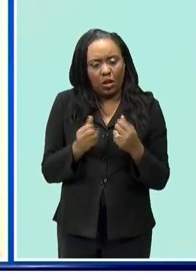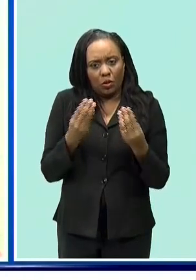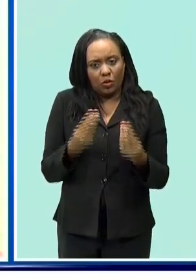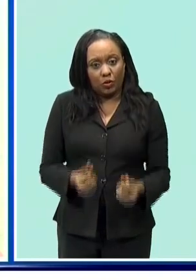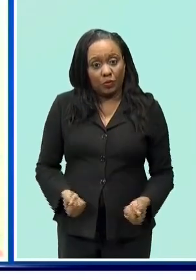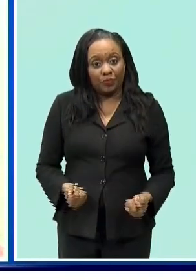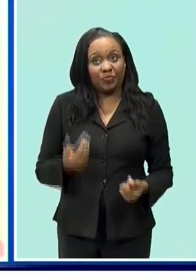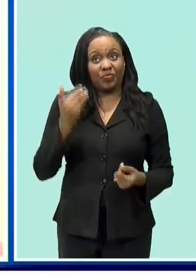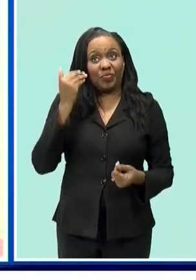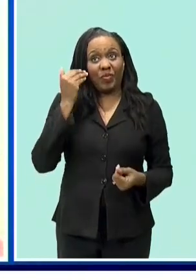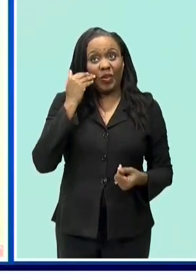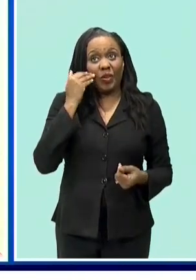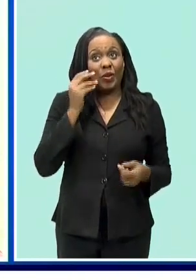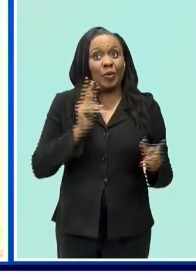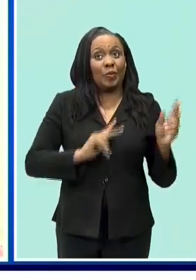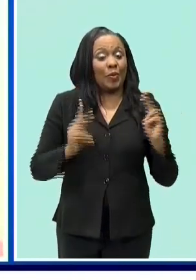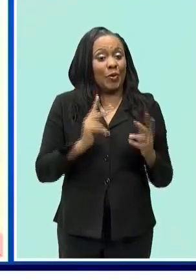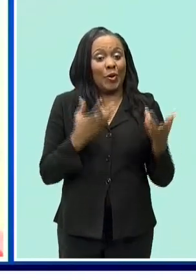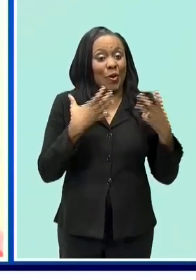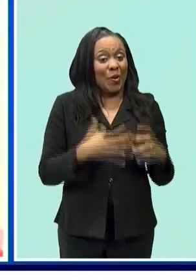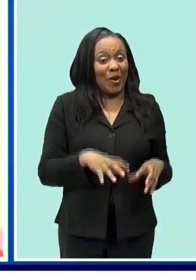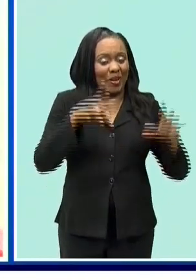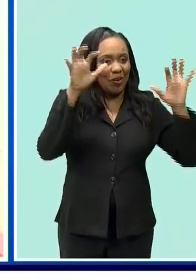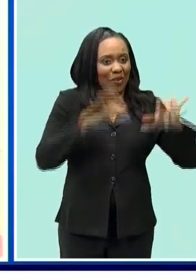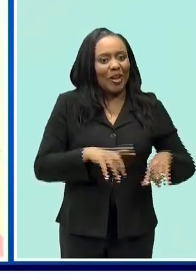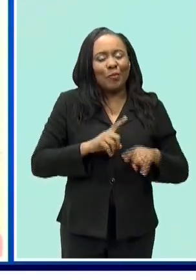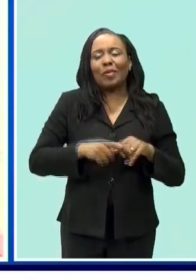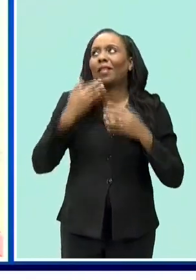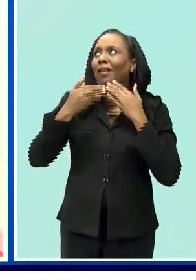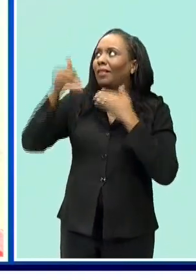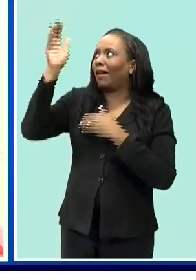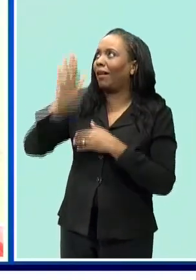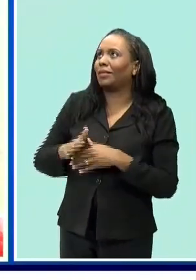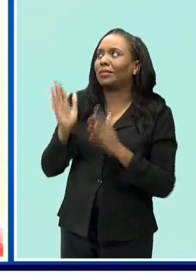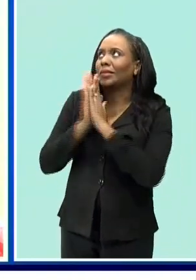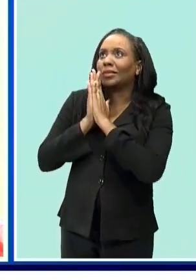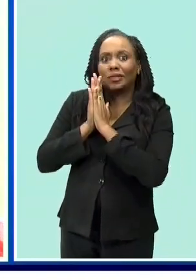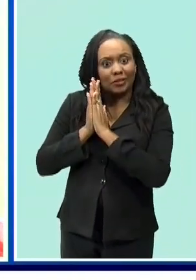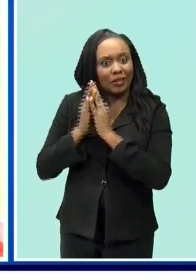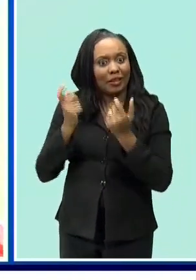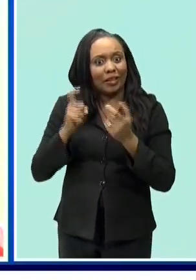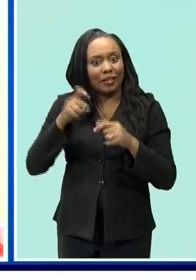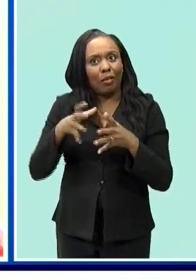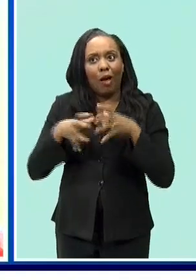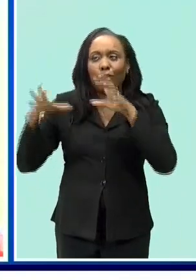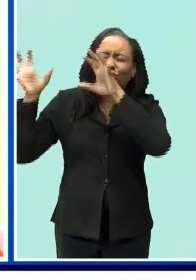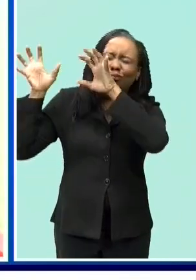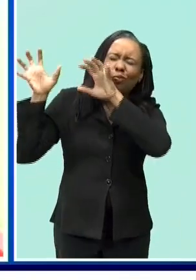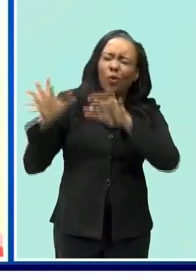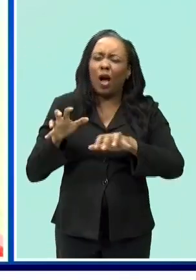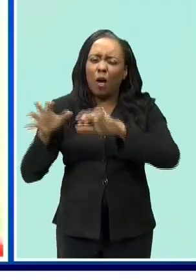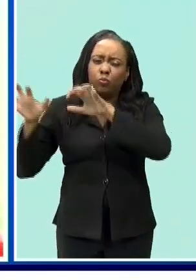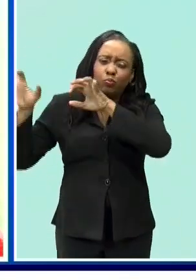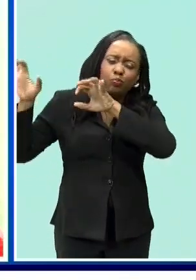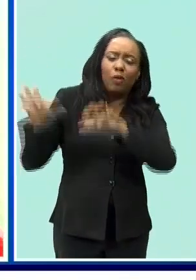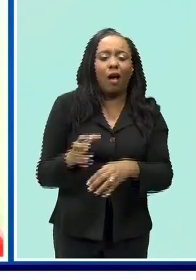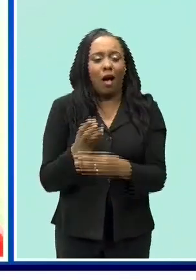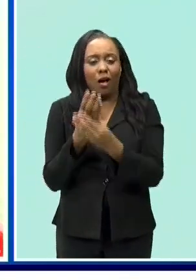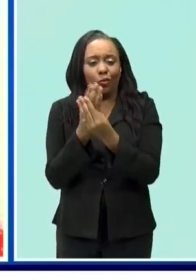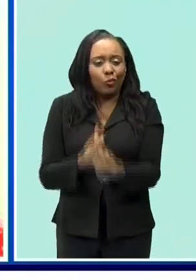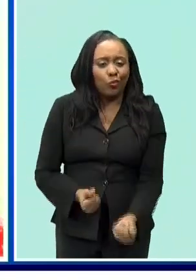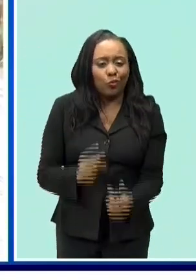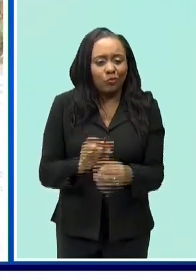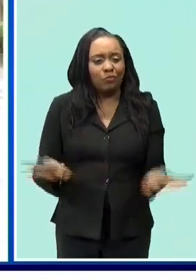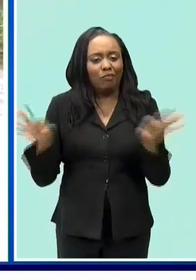rain, which we're all running from, that's a godsend. I mean, that's going to be we need a lot of it. But, you know, it's going to be very important for us in